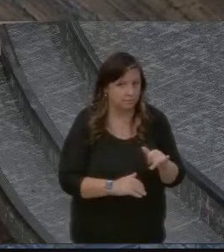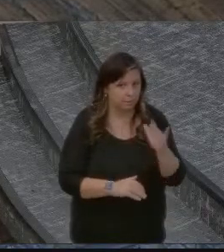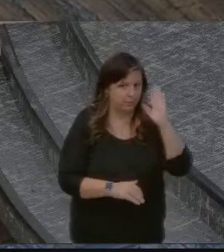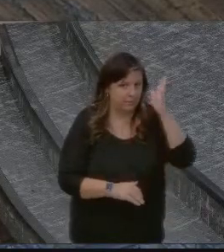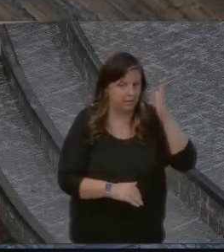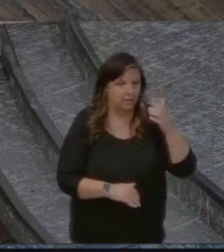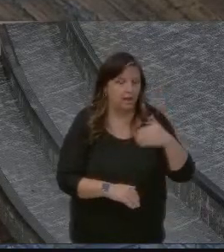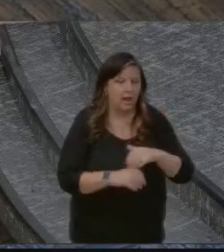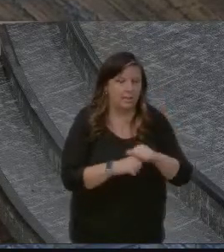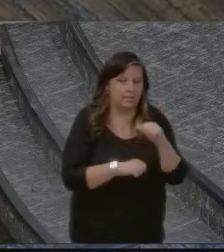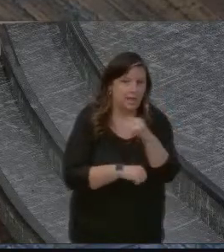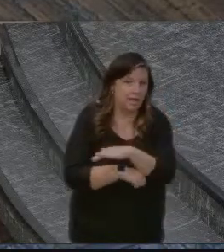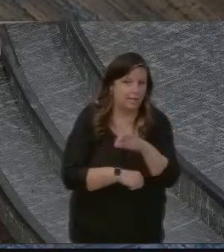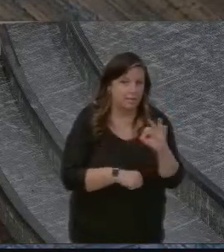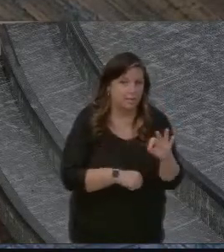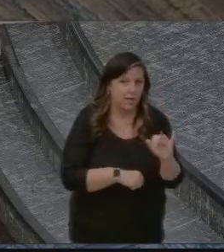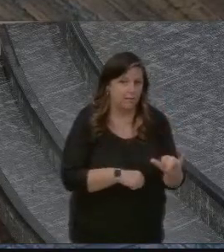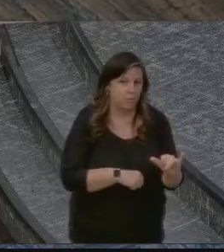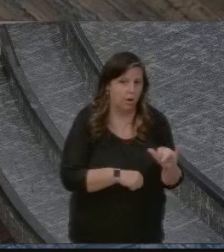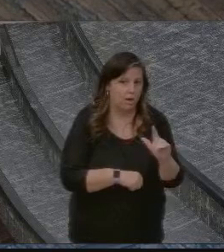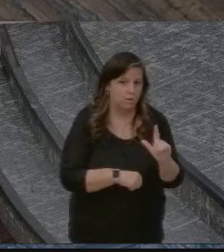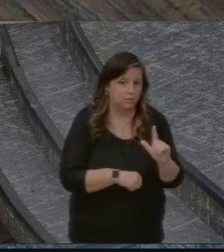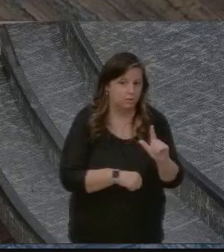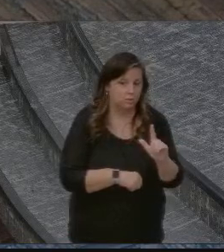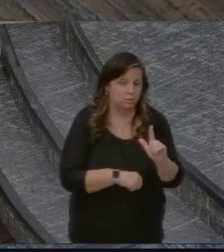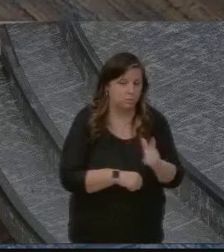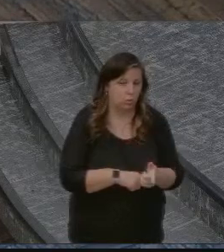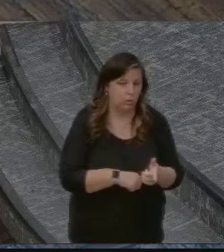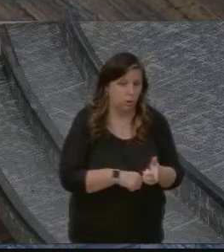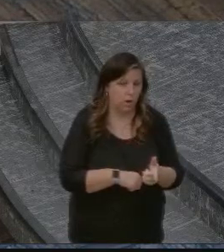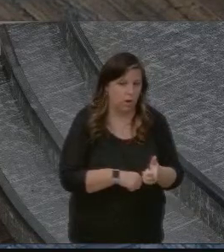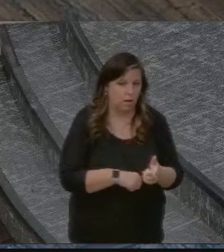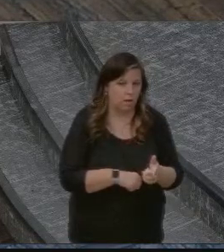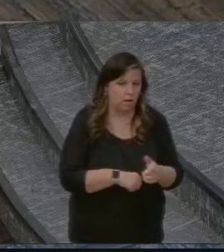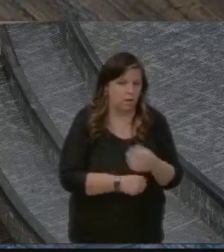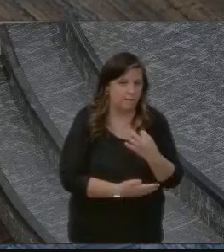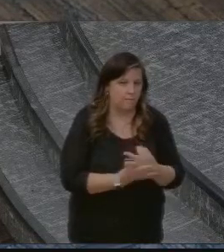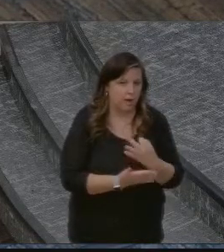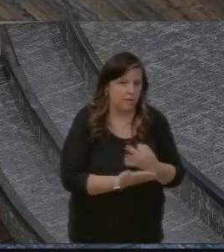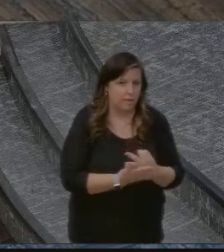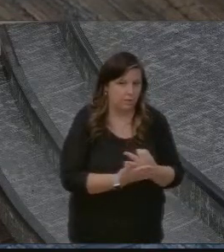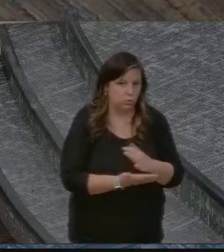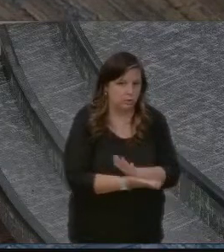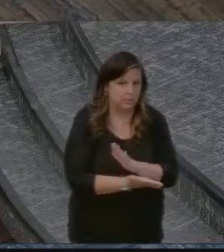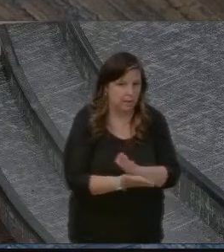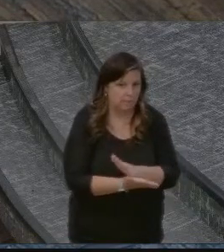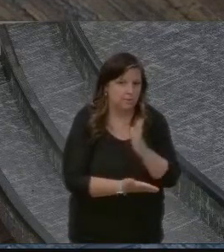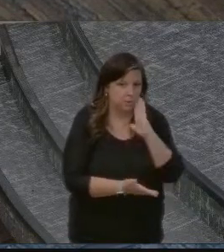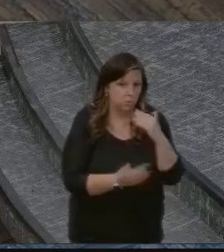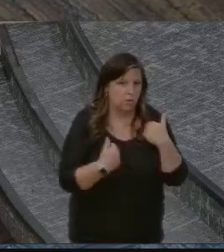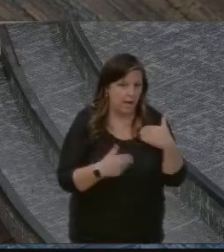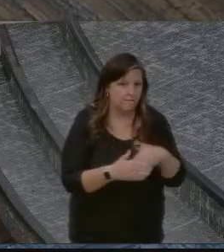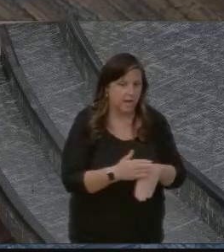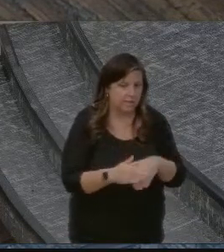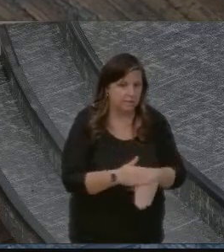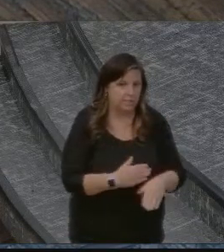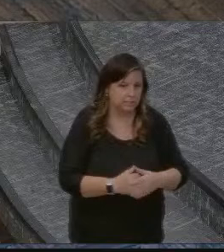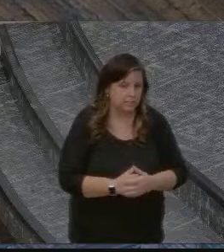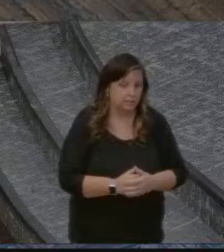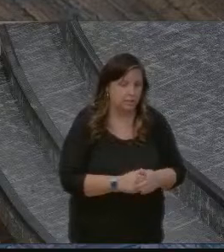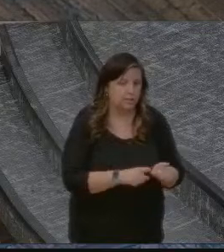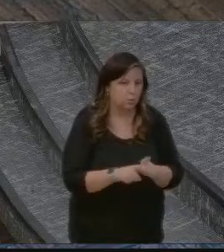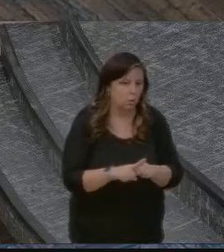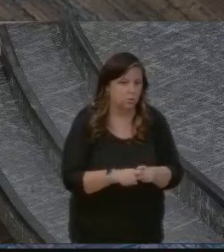the FY21 audited financial statements. I think it's uploaded to Simply, so you all have access to it. It's also